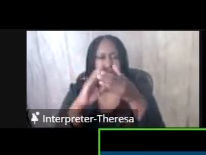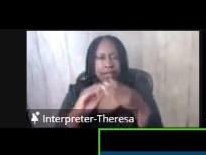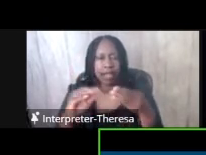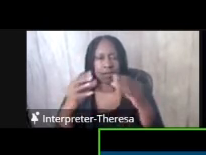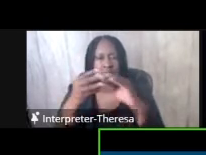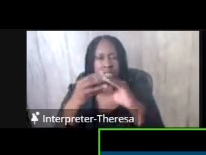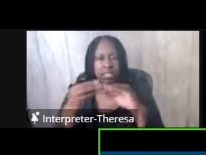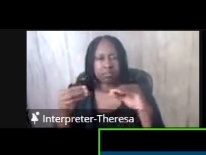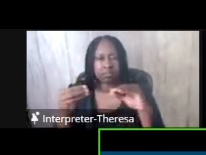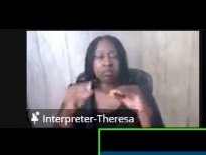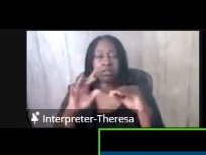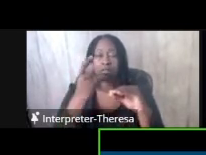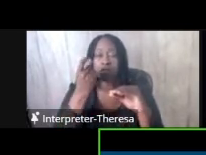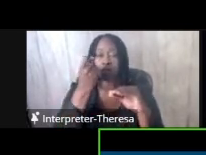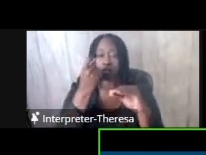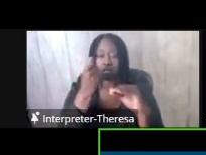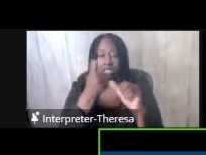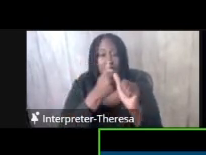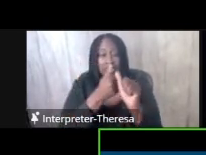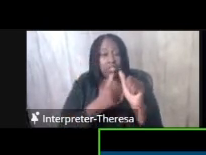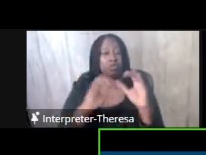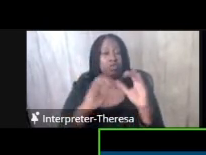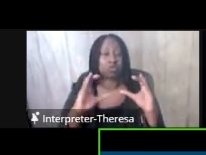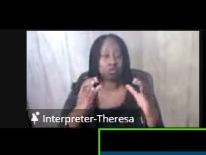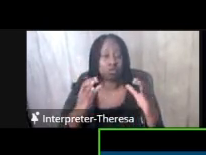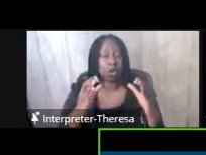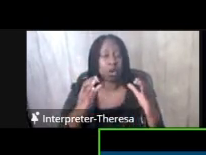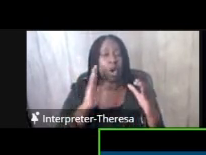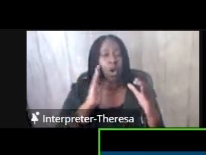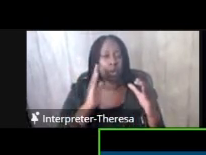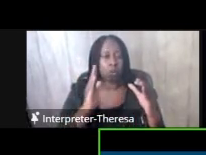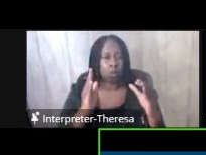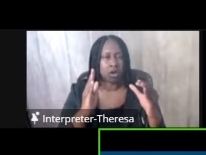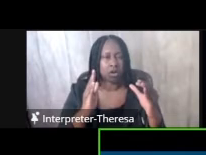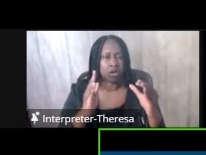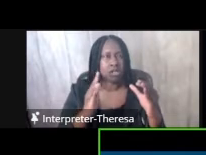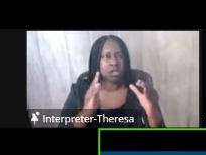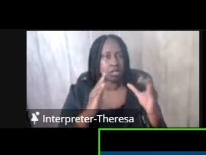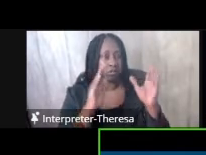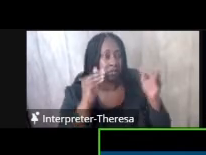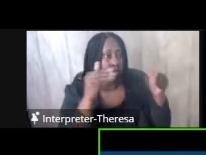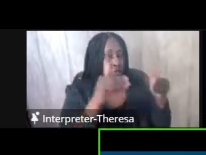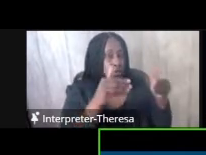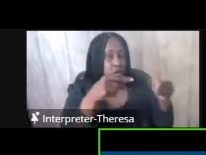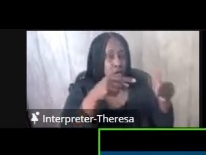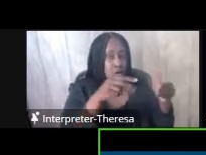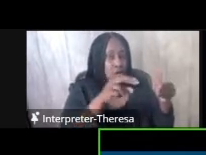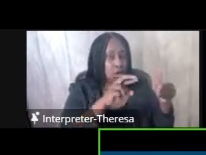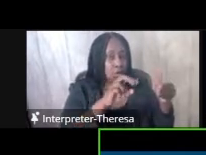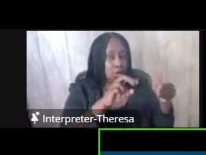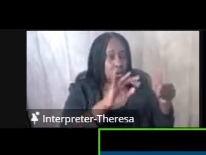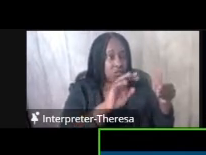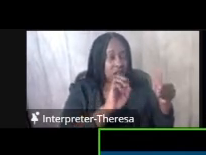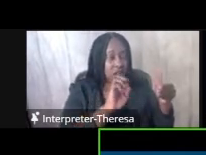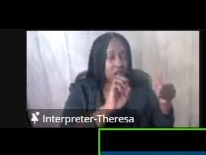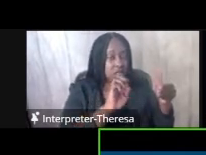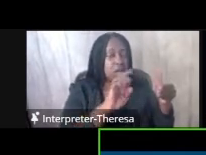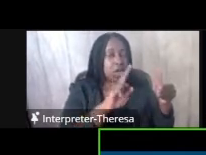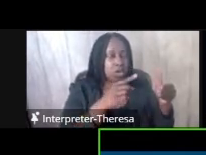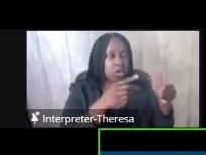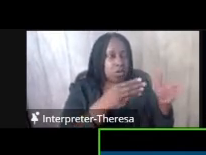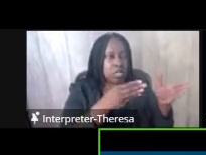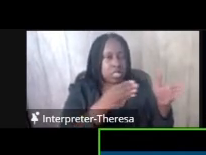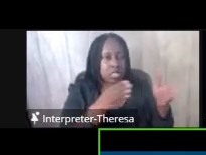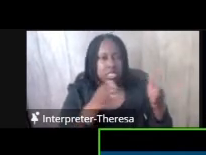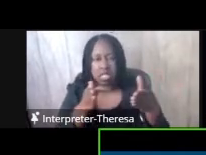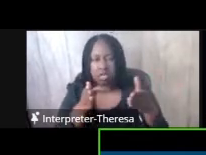going to kind of be dealing with that tension today as you shift to looking at the collection of profiles that probably already began for you when you went in and reviewed the full